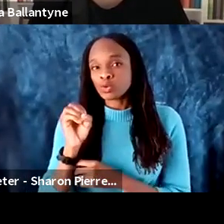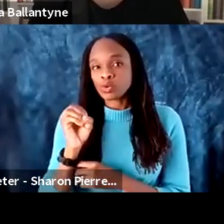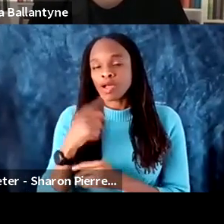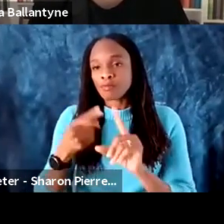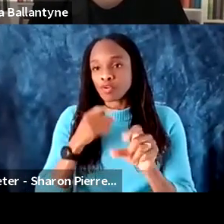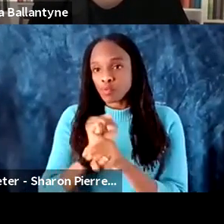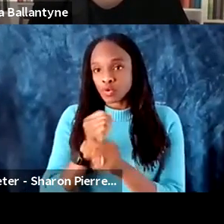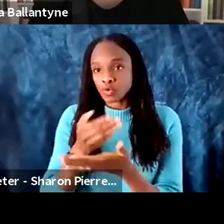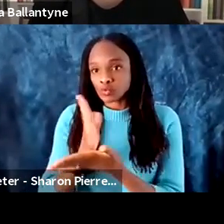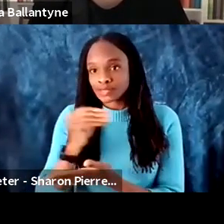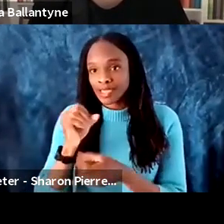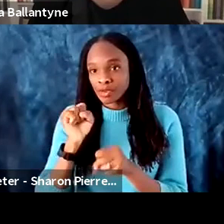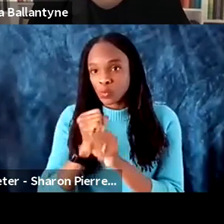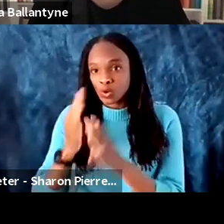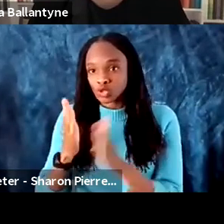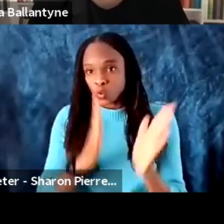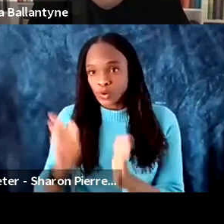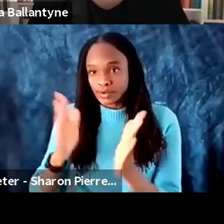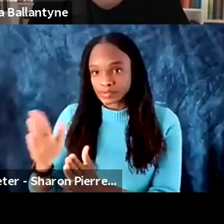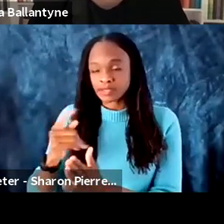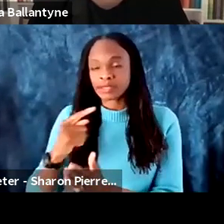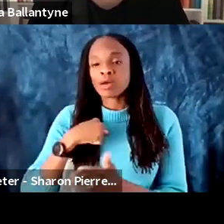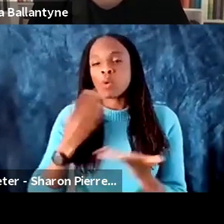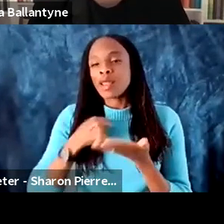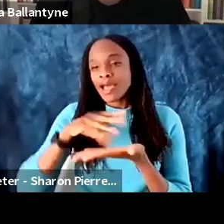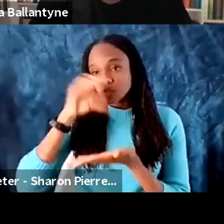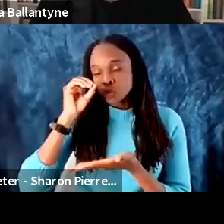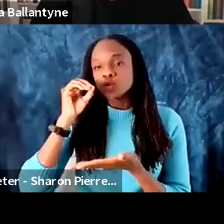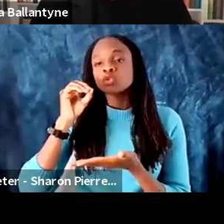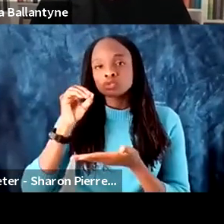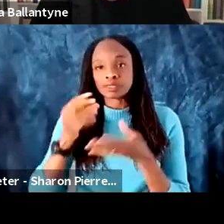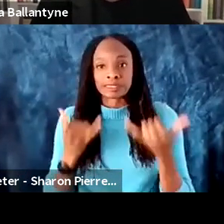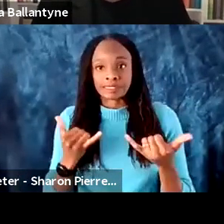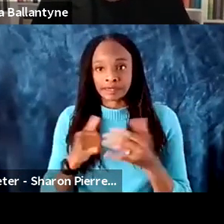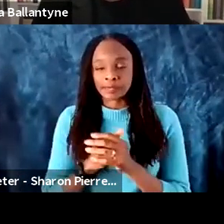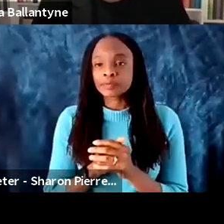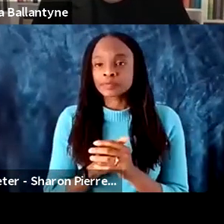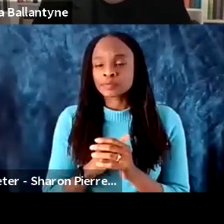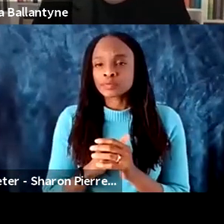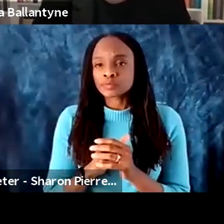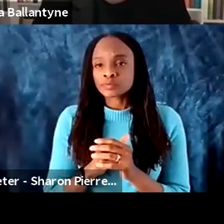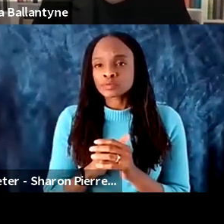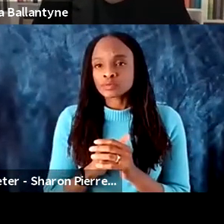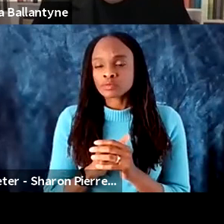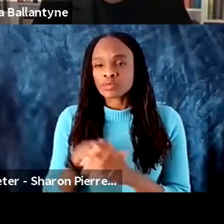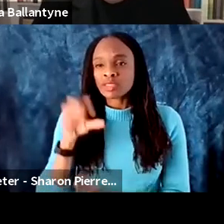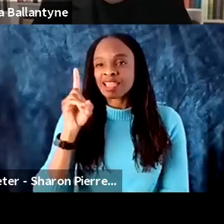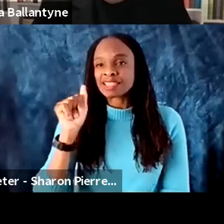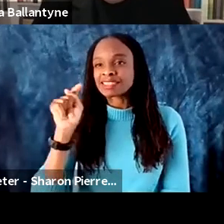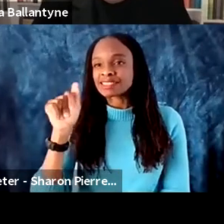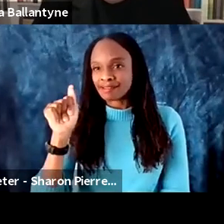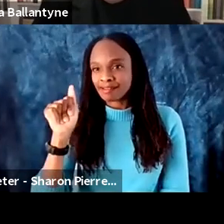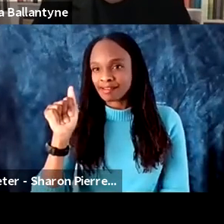and worker organizing as well. And I think what I've learned coming to data in society is that data is